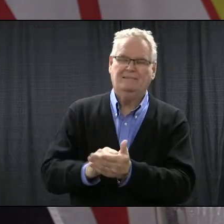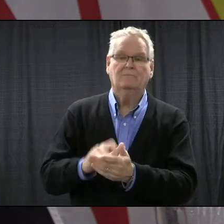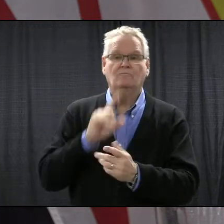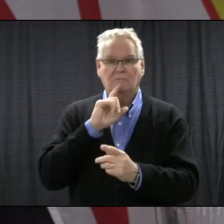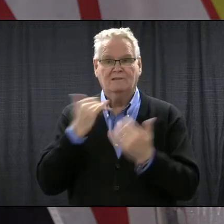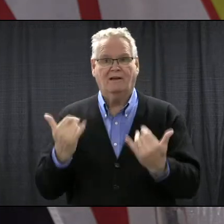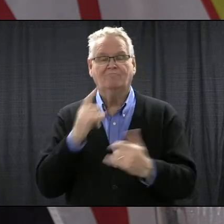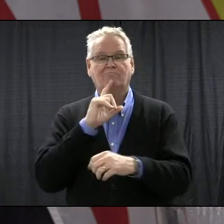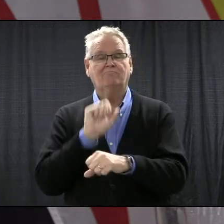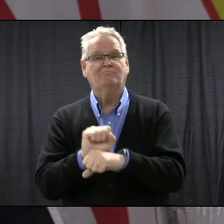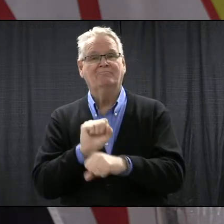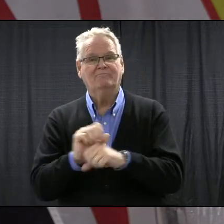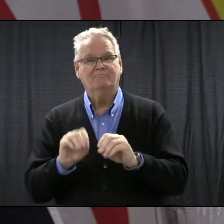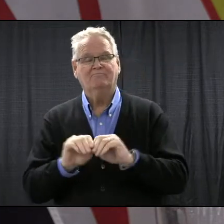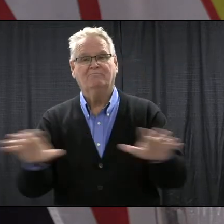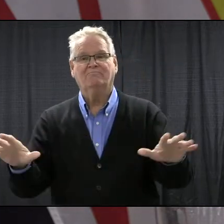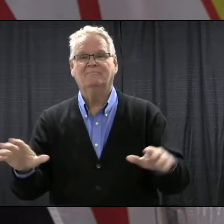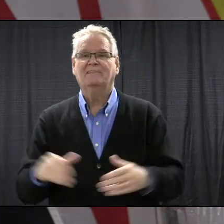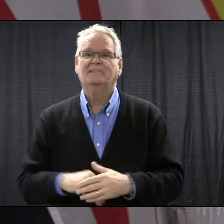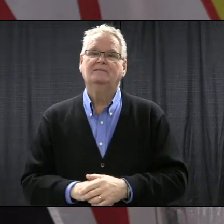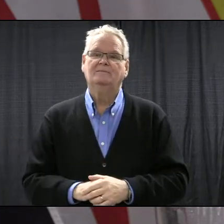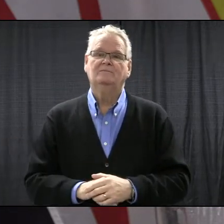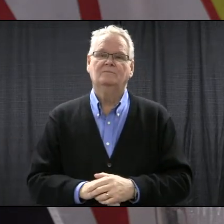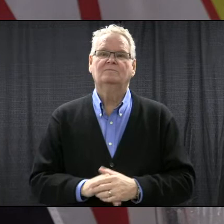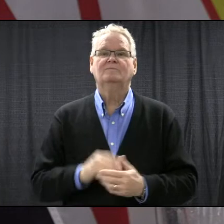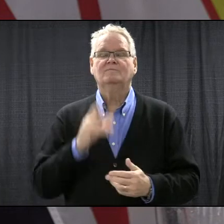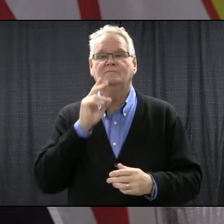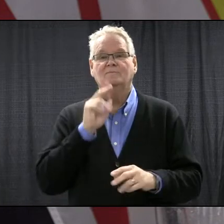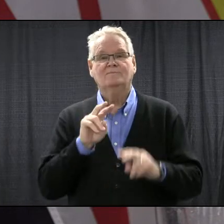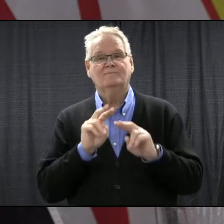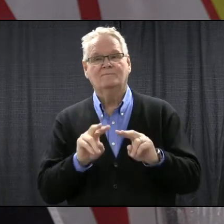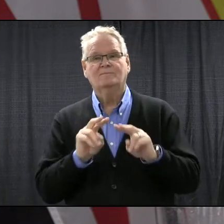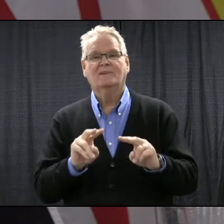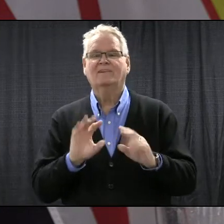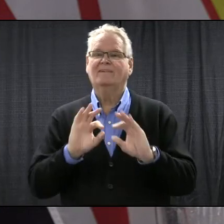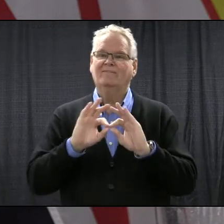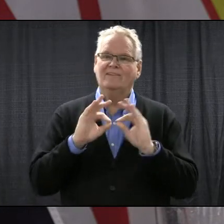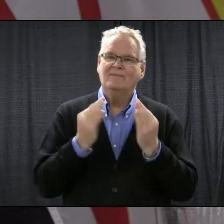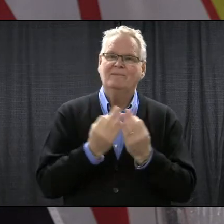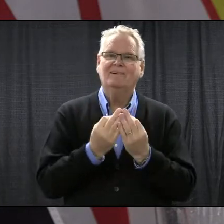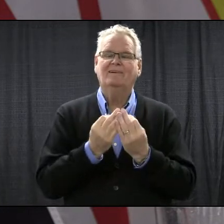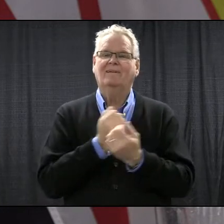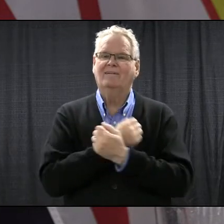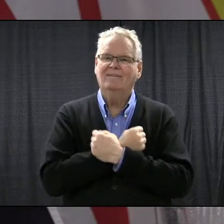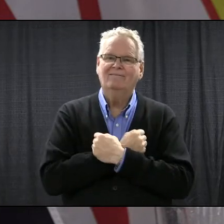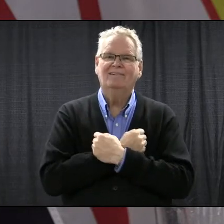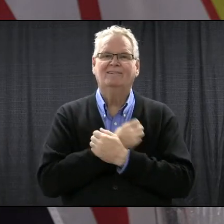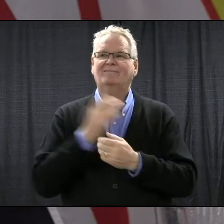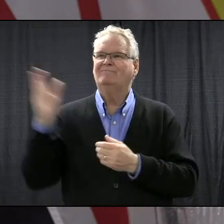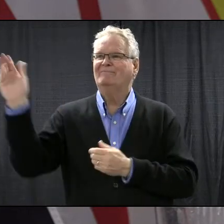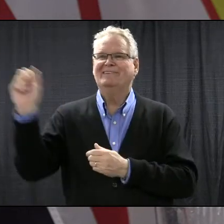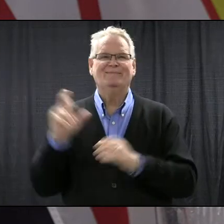is reuniting with your loved ones. And we know you will do it safely and responsibly, and we want to thank you for your